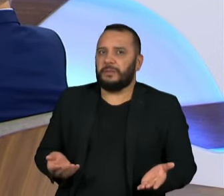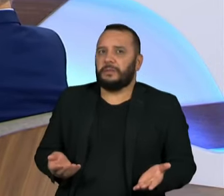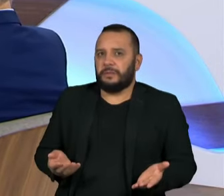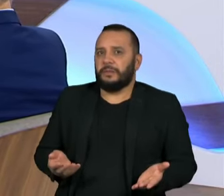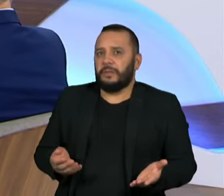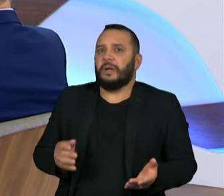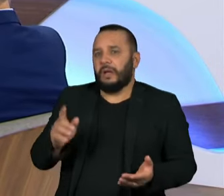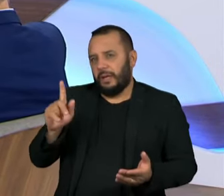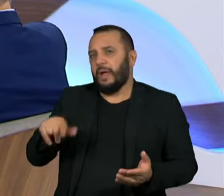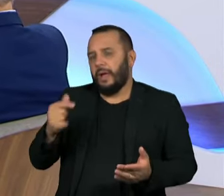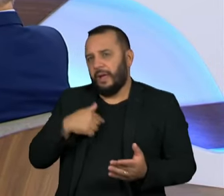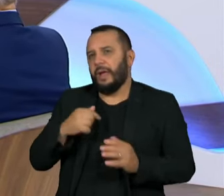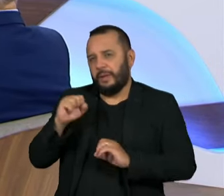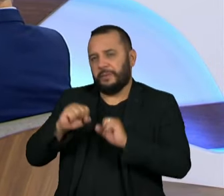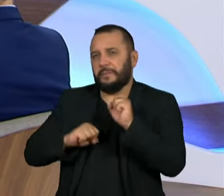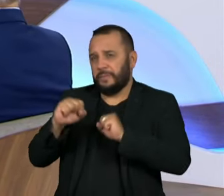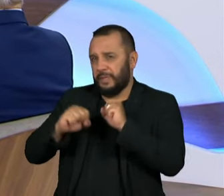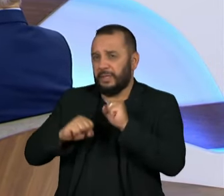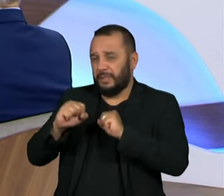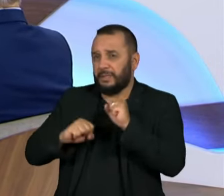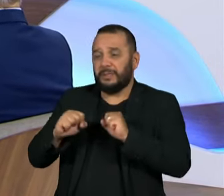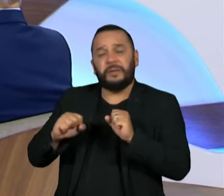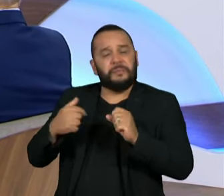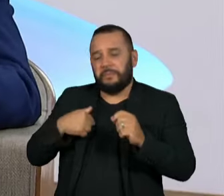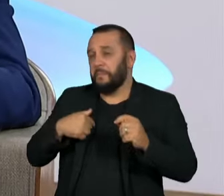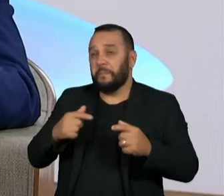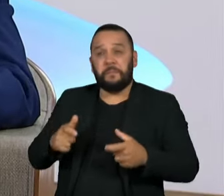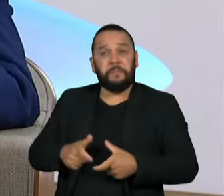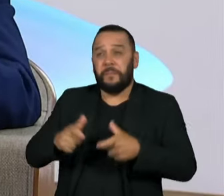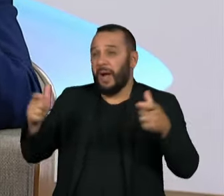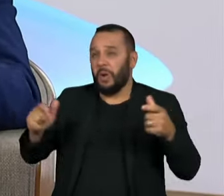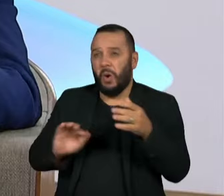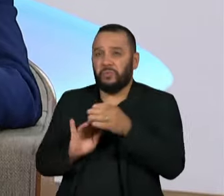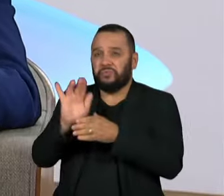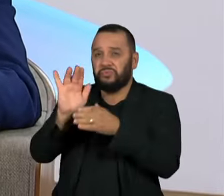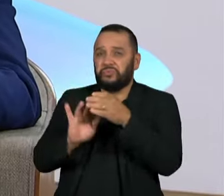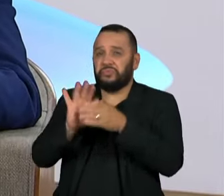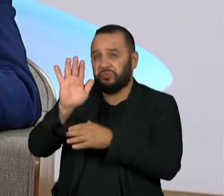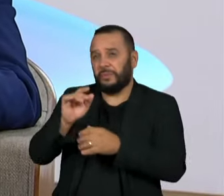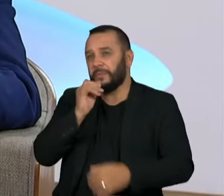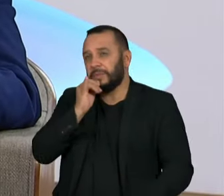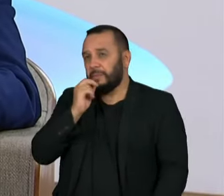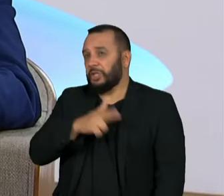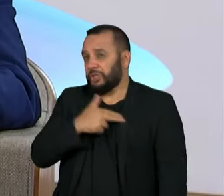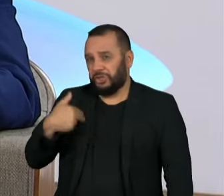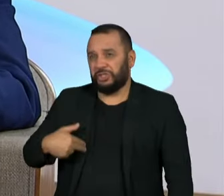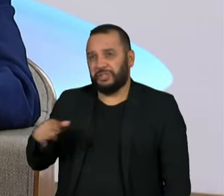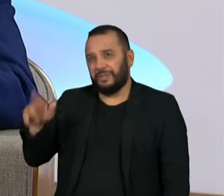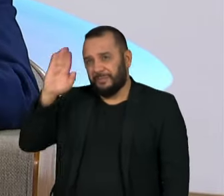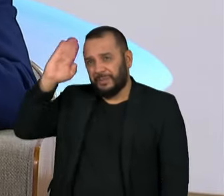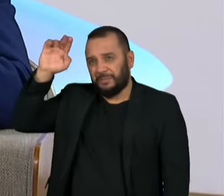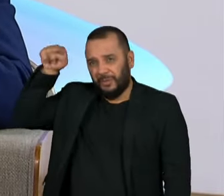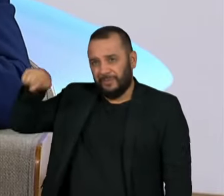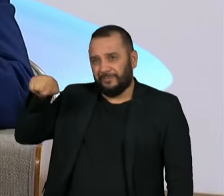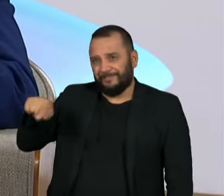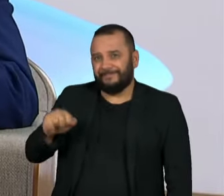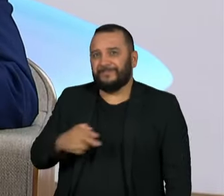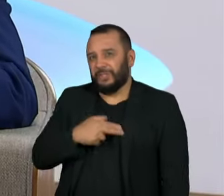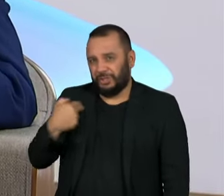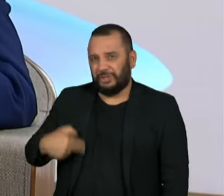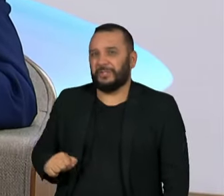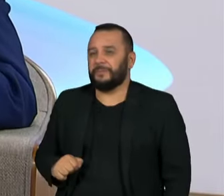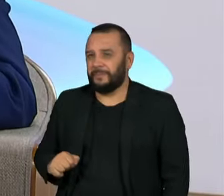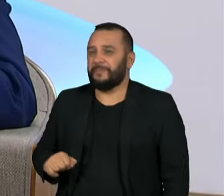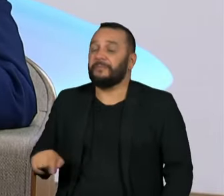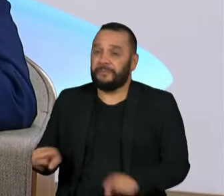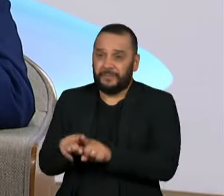The greatest emitters currently, well, China would be at the top of that list, and